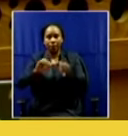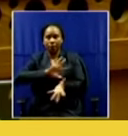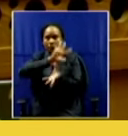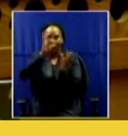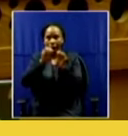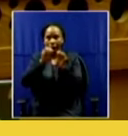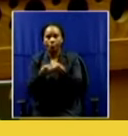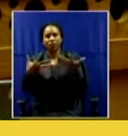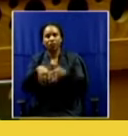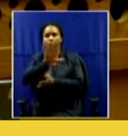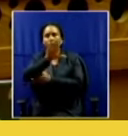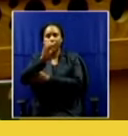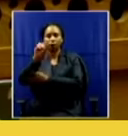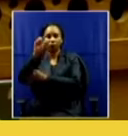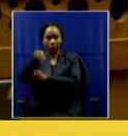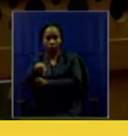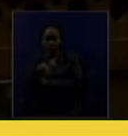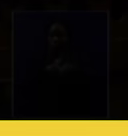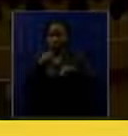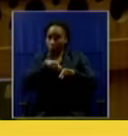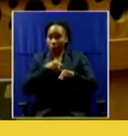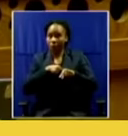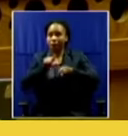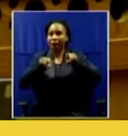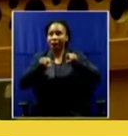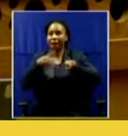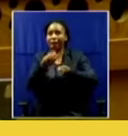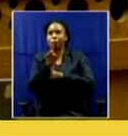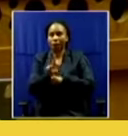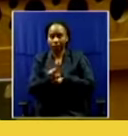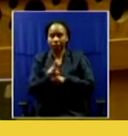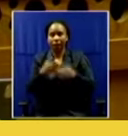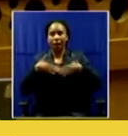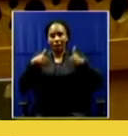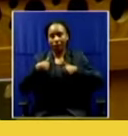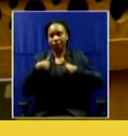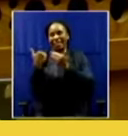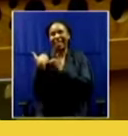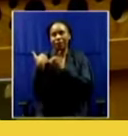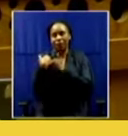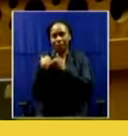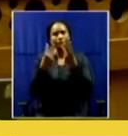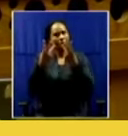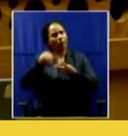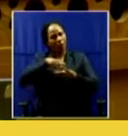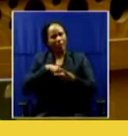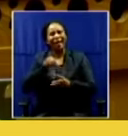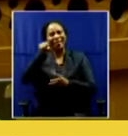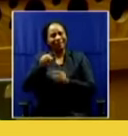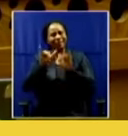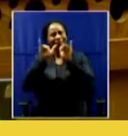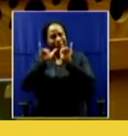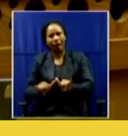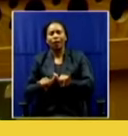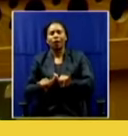500,000 Johnson & Johnson vaccines. The health and safety of our people remains our paramount